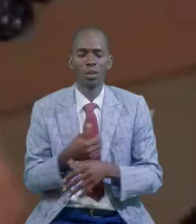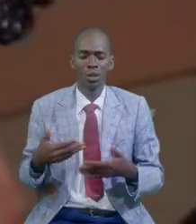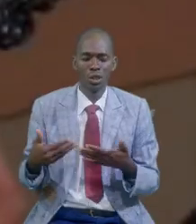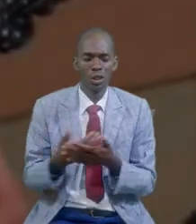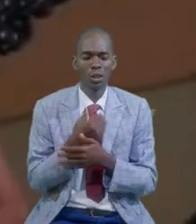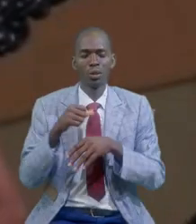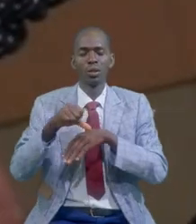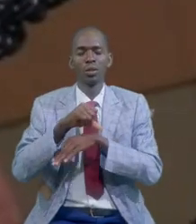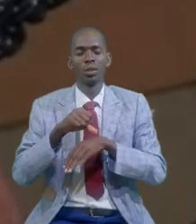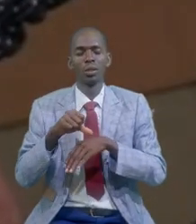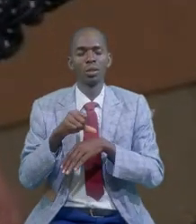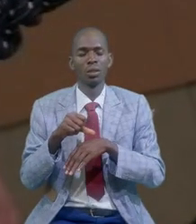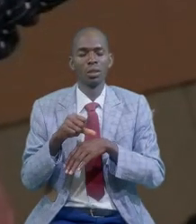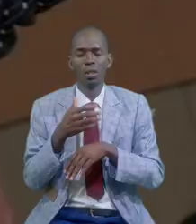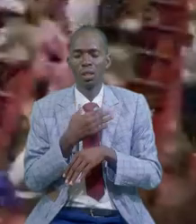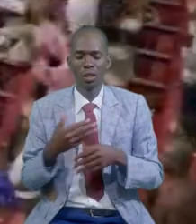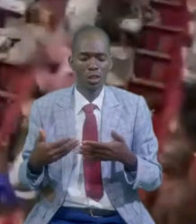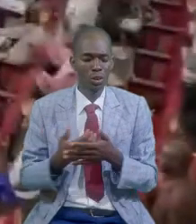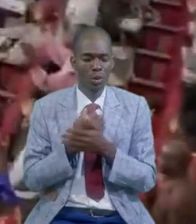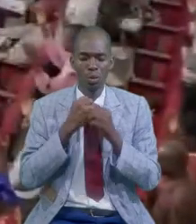anointing, a new power,